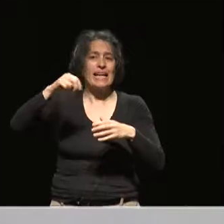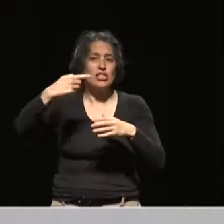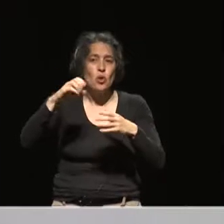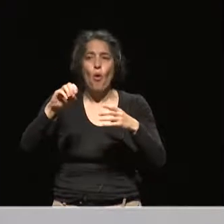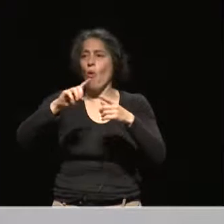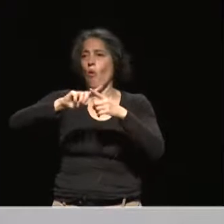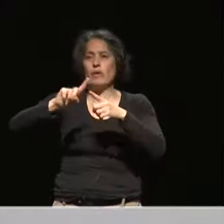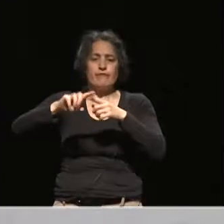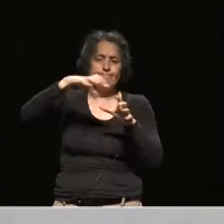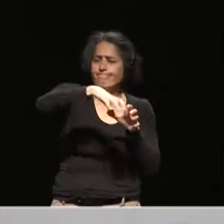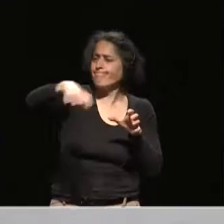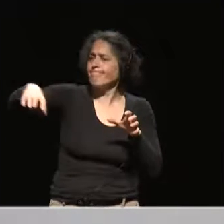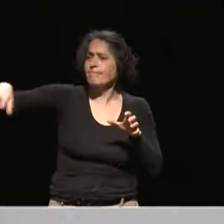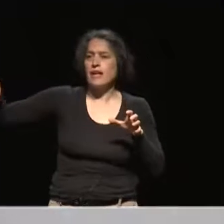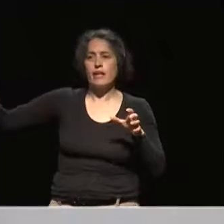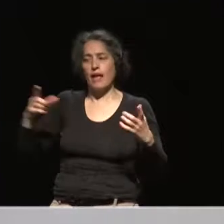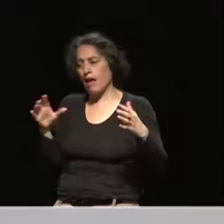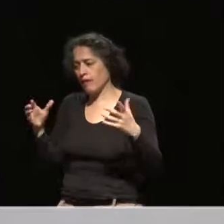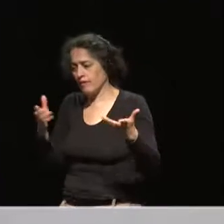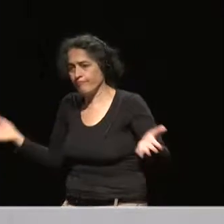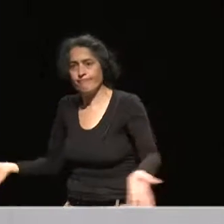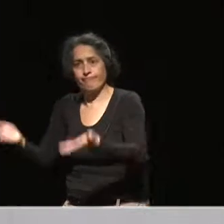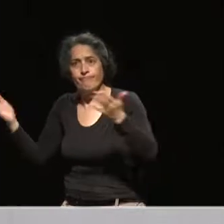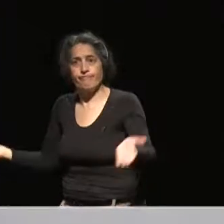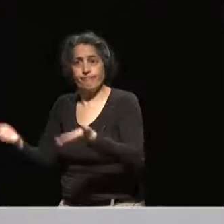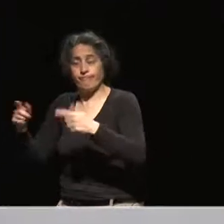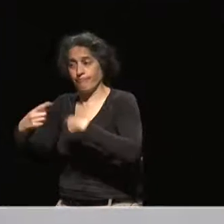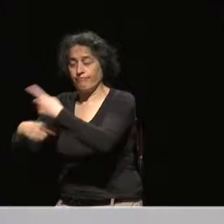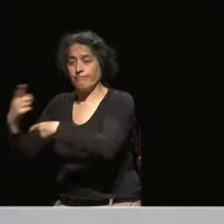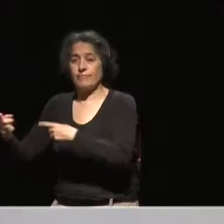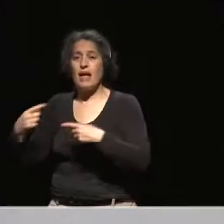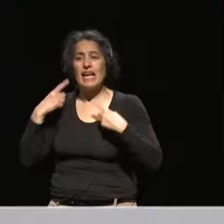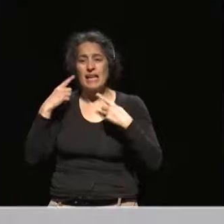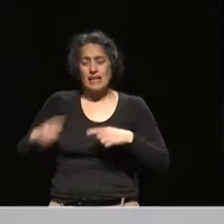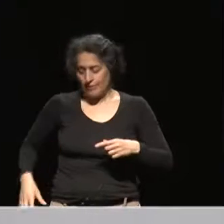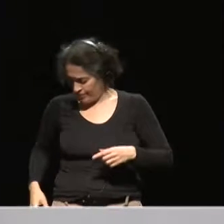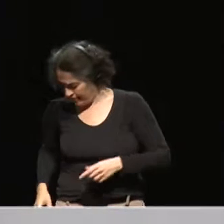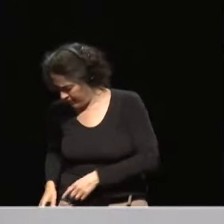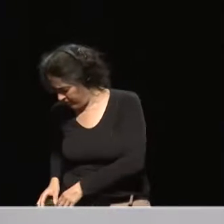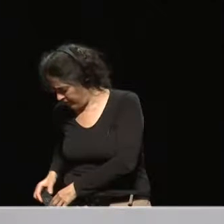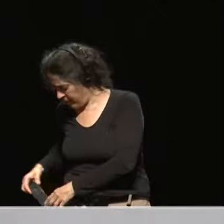some kind of state body. Now, how do we do that?